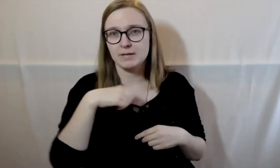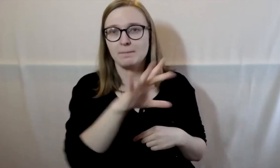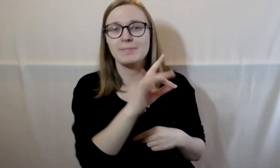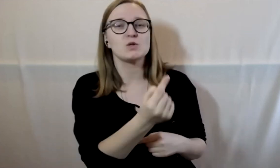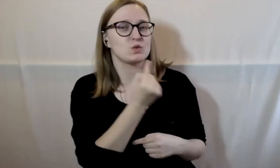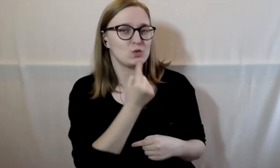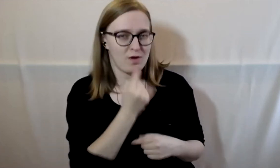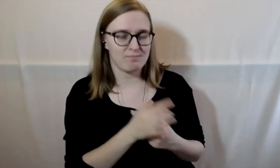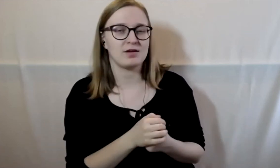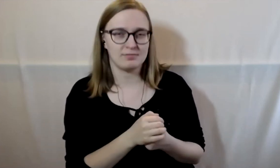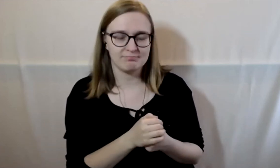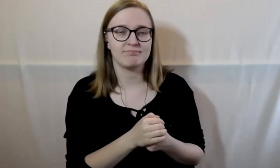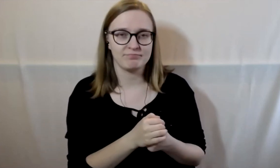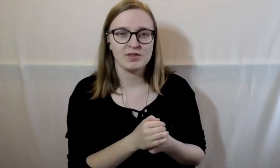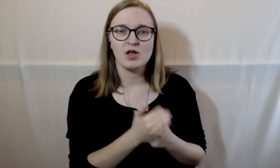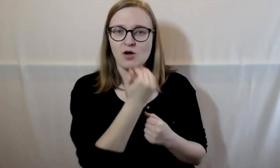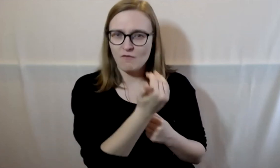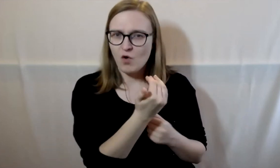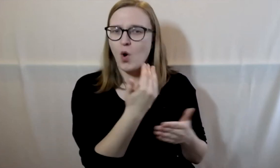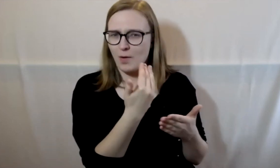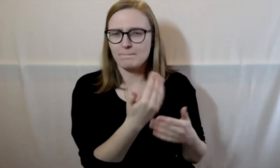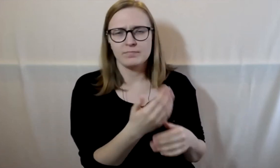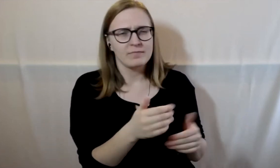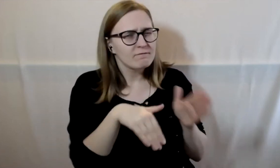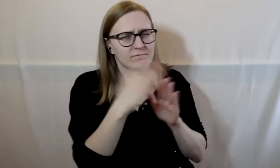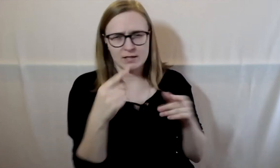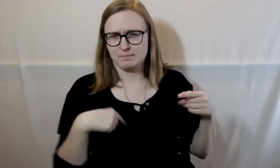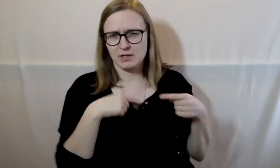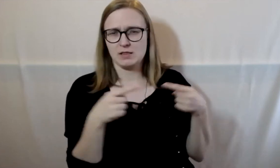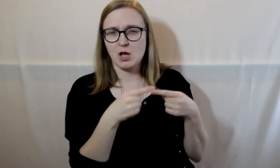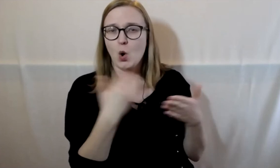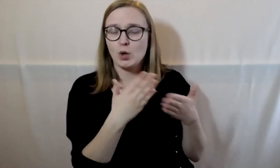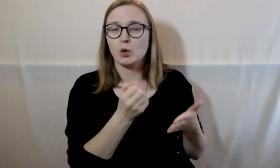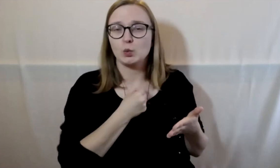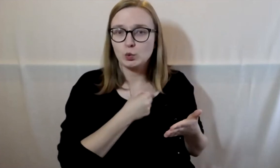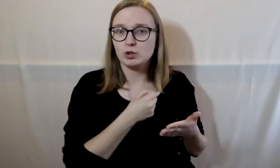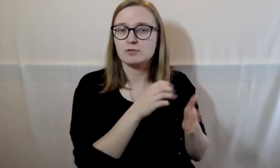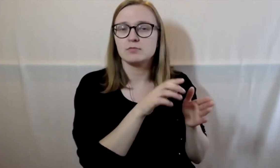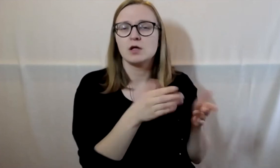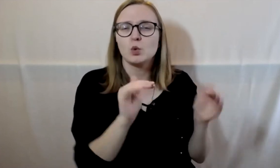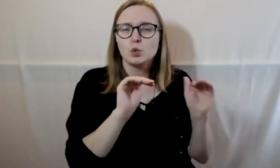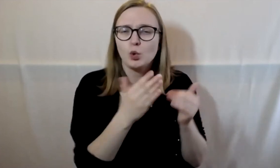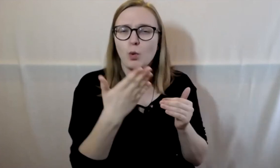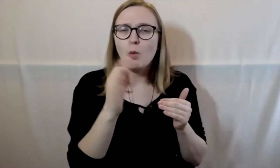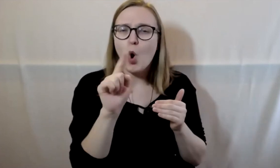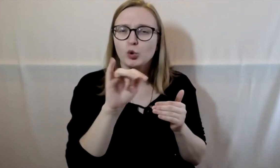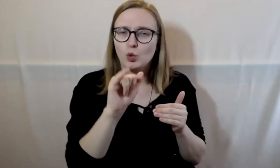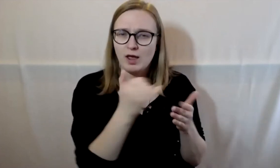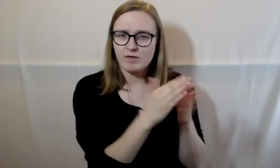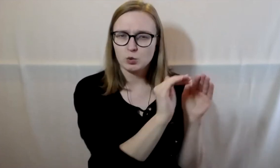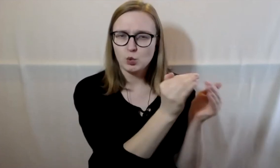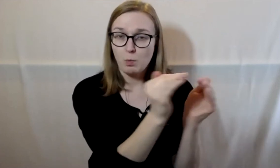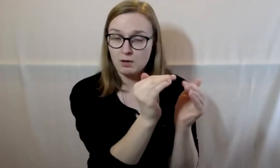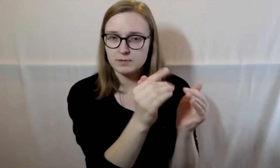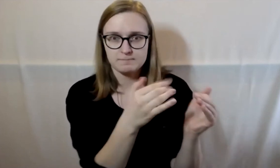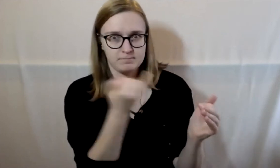its broad choice of short modules. We chose France for its assessment system,